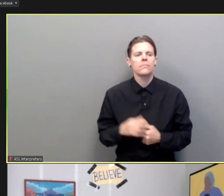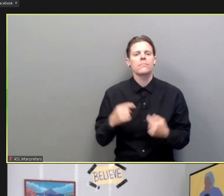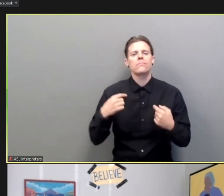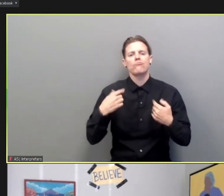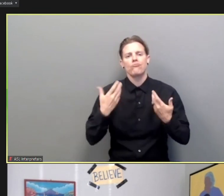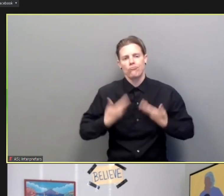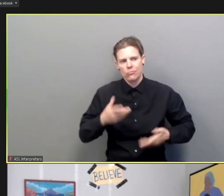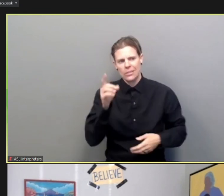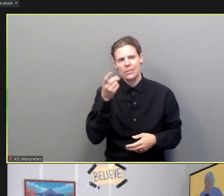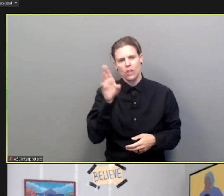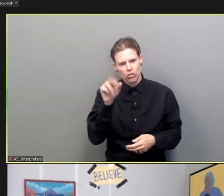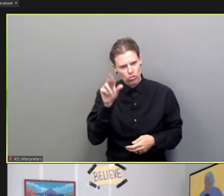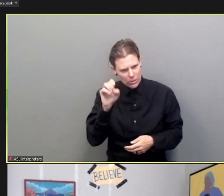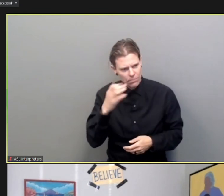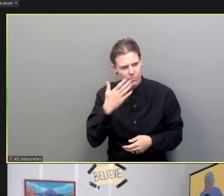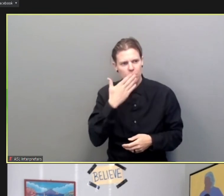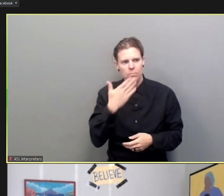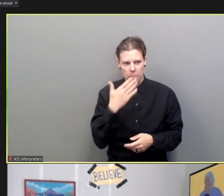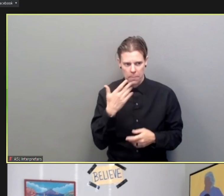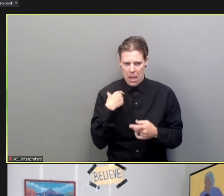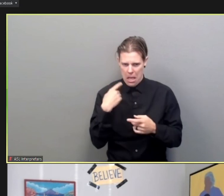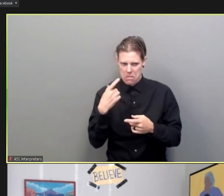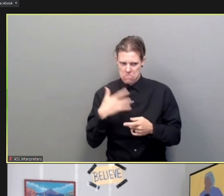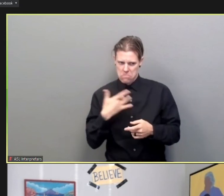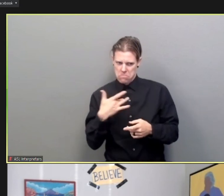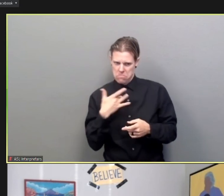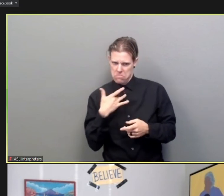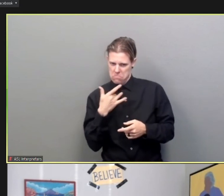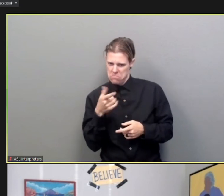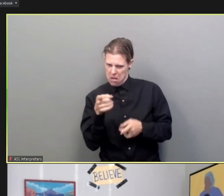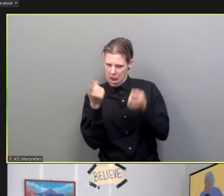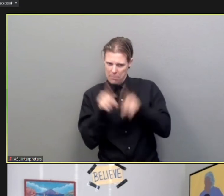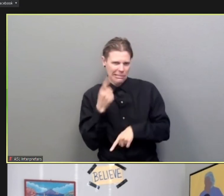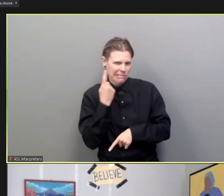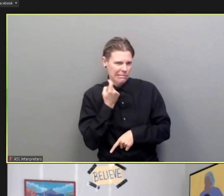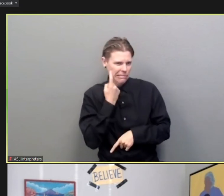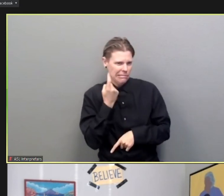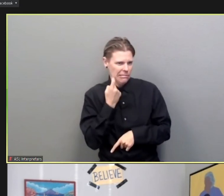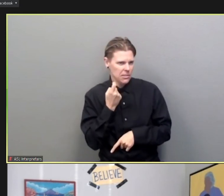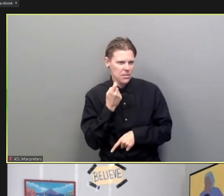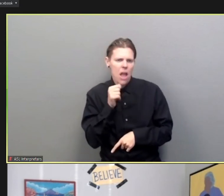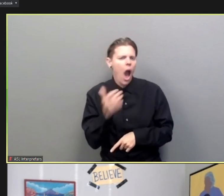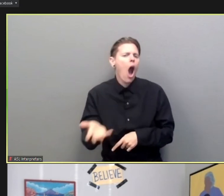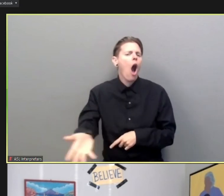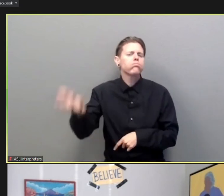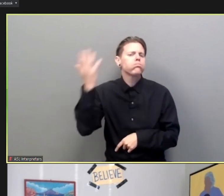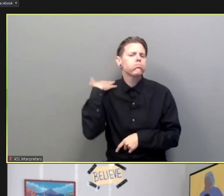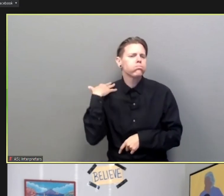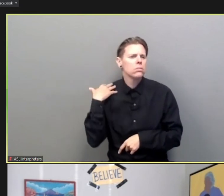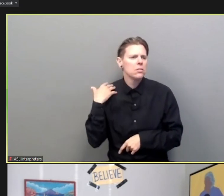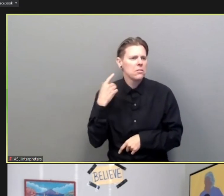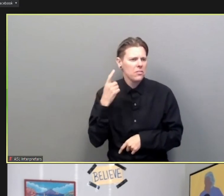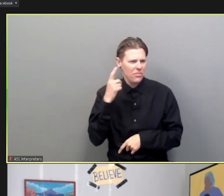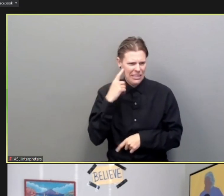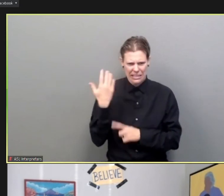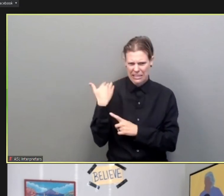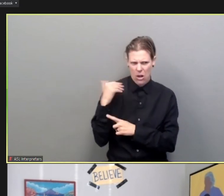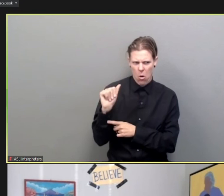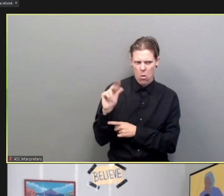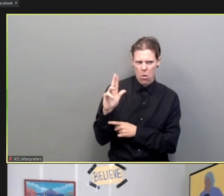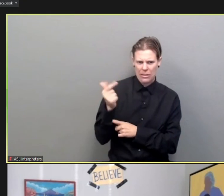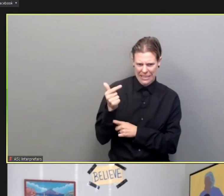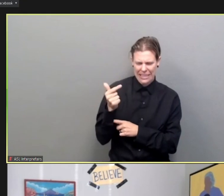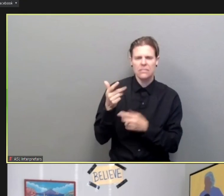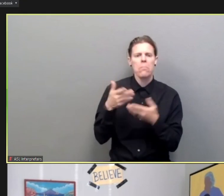like before the public health order. I think it was around August 15th or thereabouts, requiring hospitals to report vaccination for